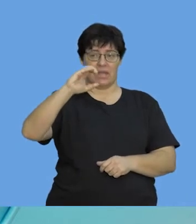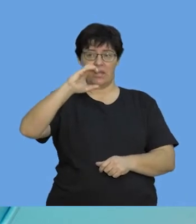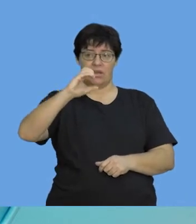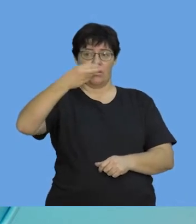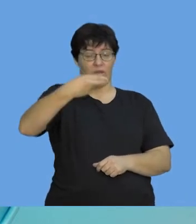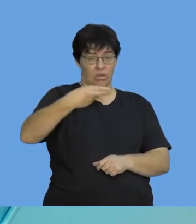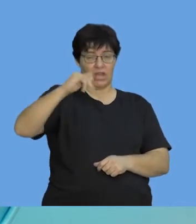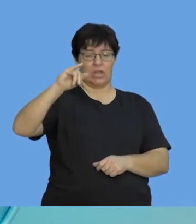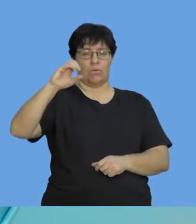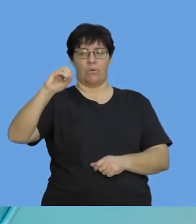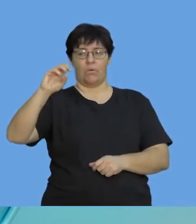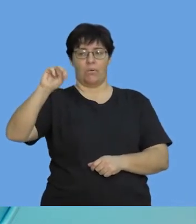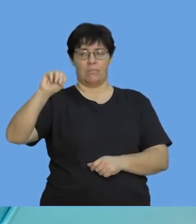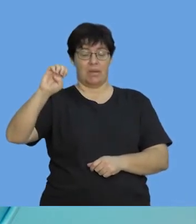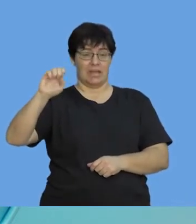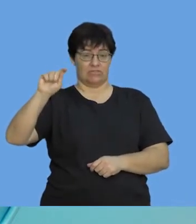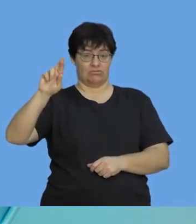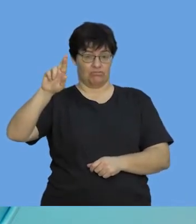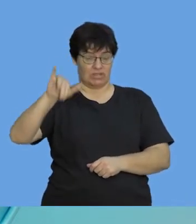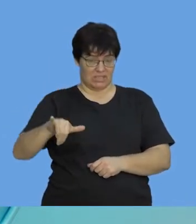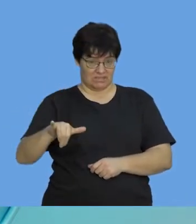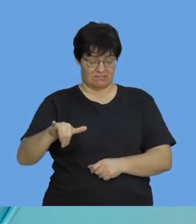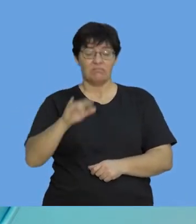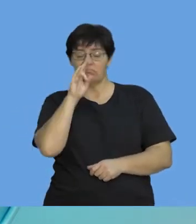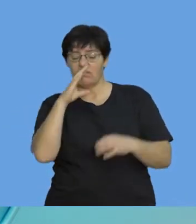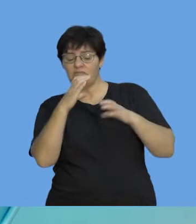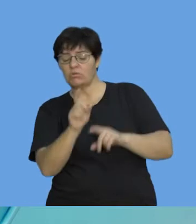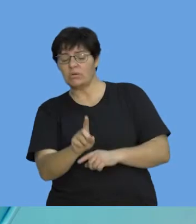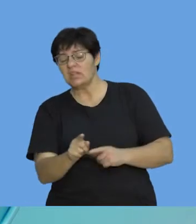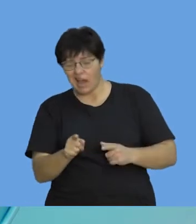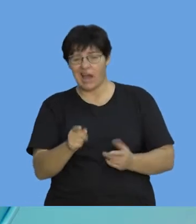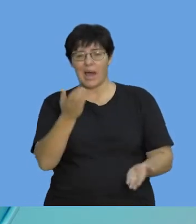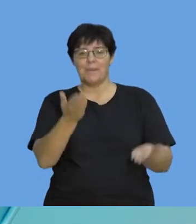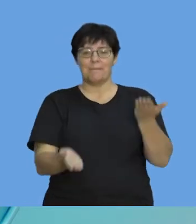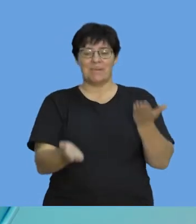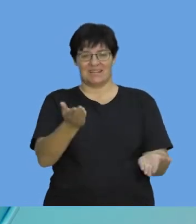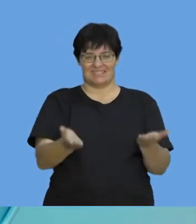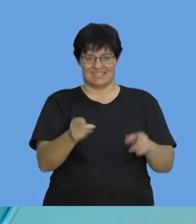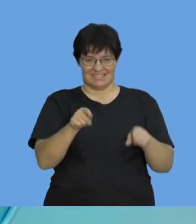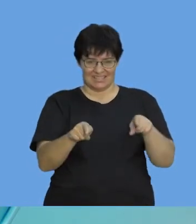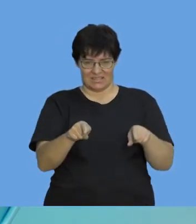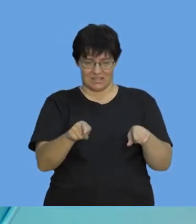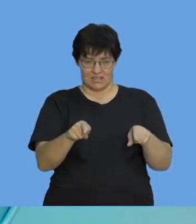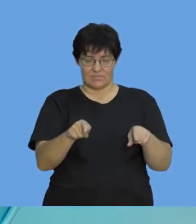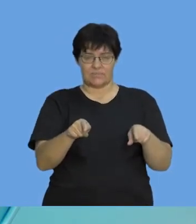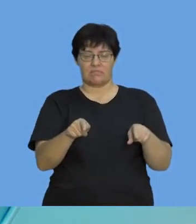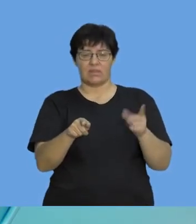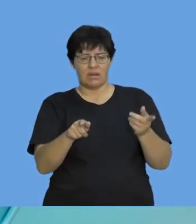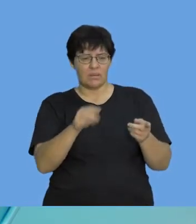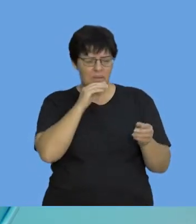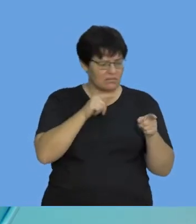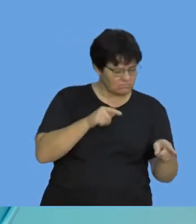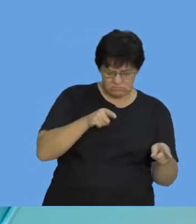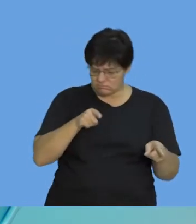on balanced equations and try to get a sense of what exactly does a balanced equation tell us